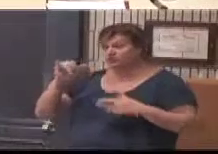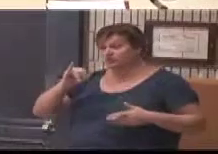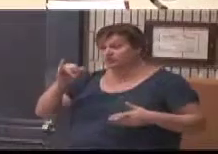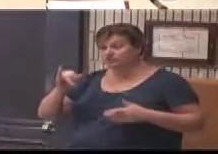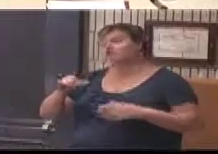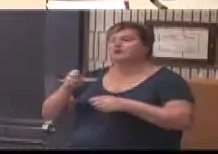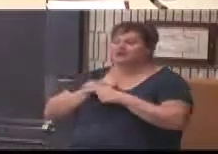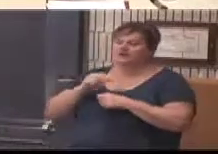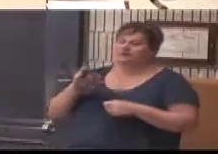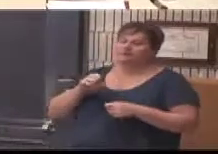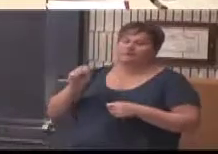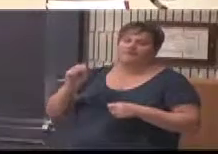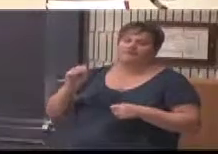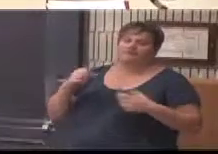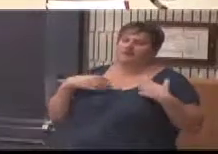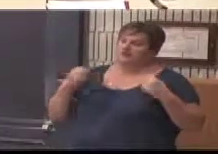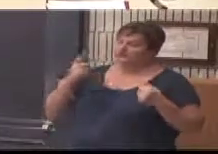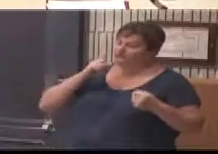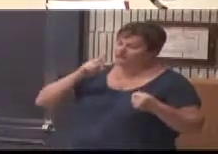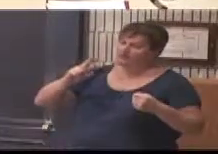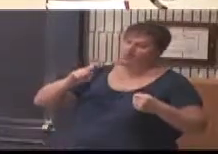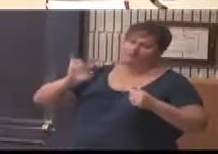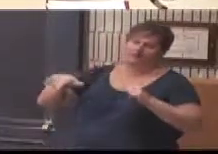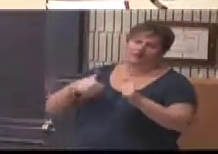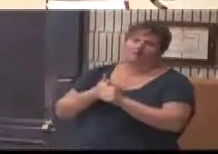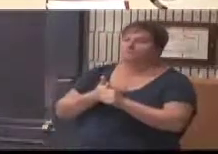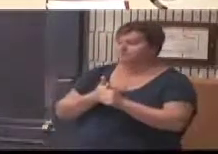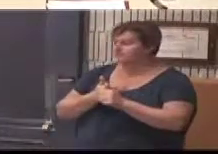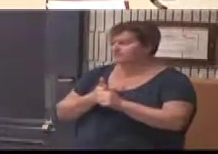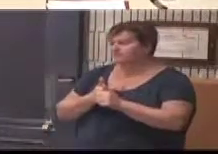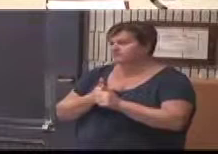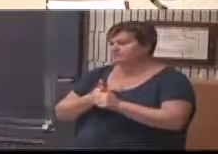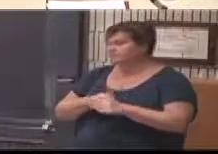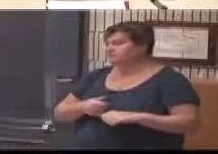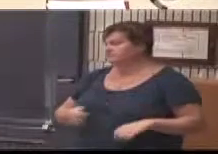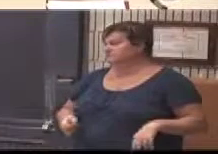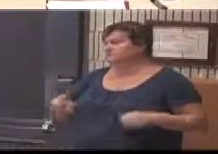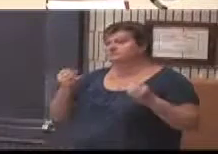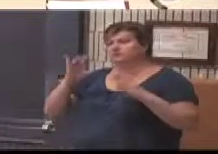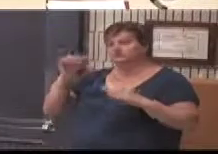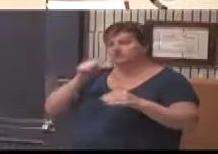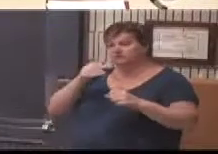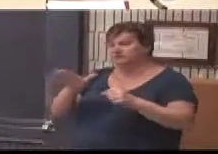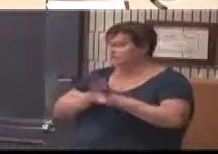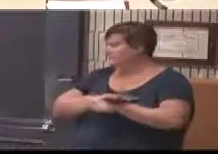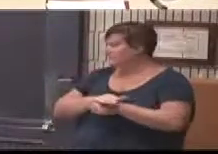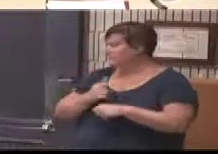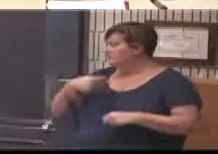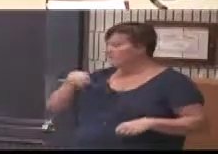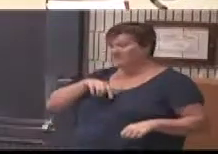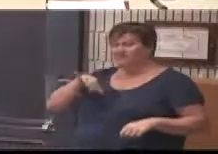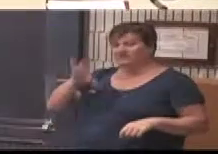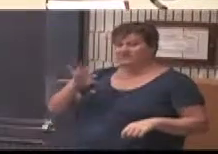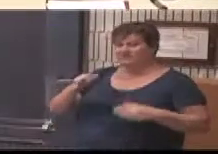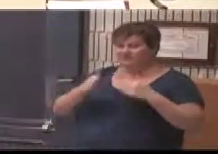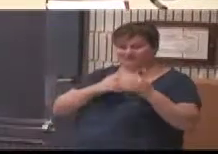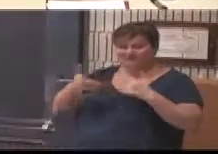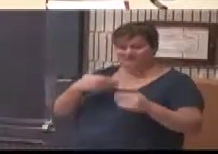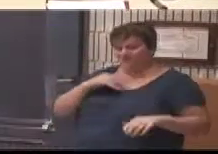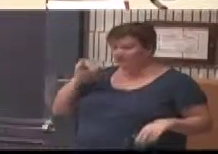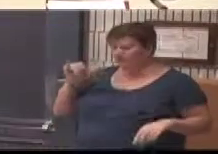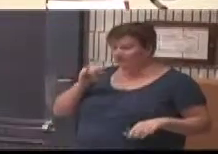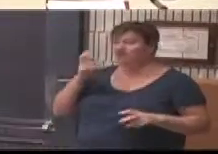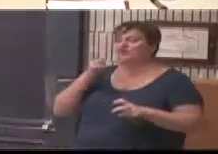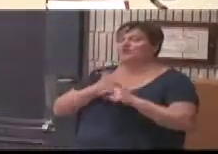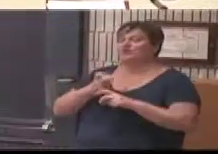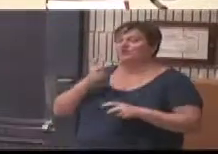they get MassHealth as a backup to cover many of the things that insurance doesn't cover. So we found that just even when people have insurance, it's